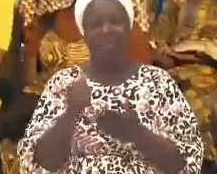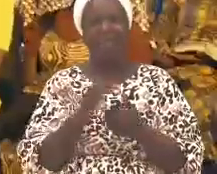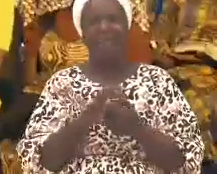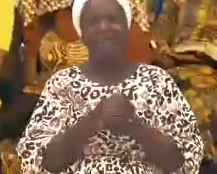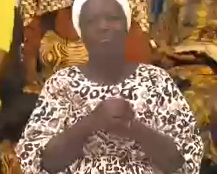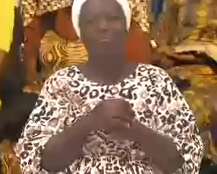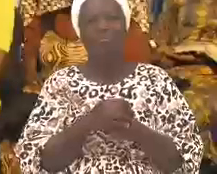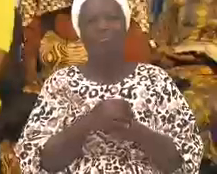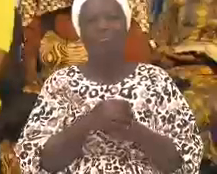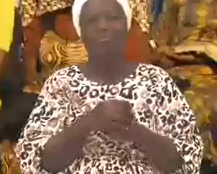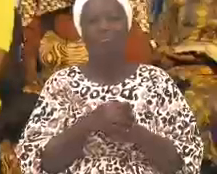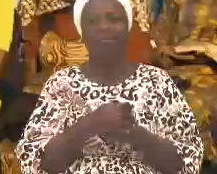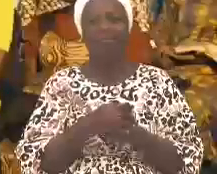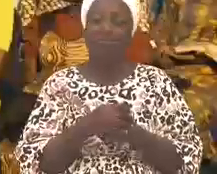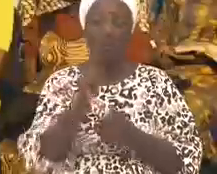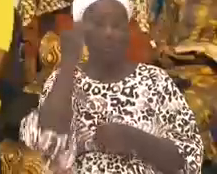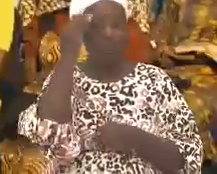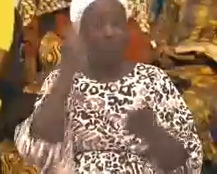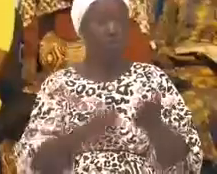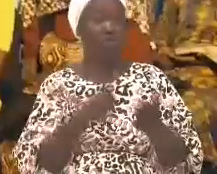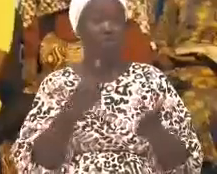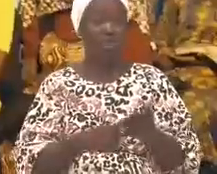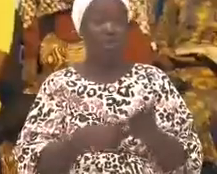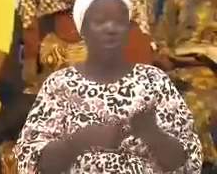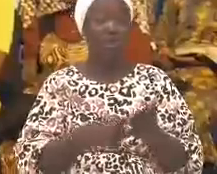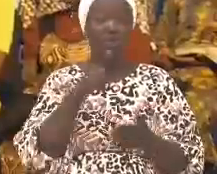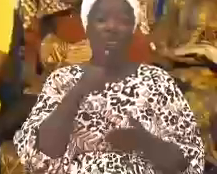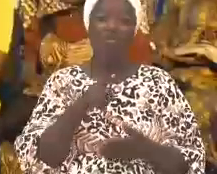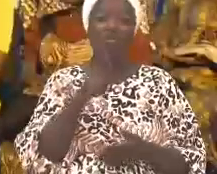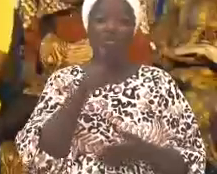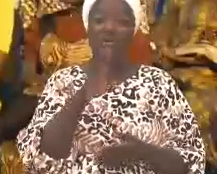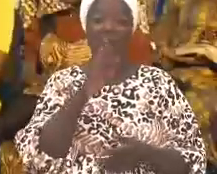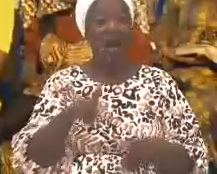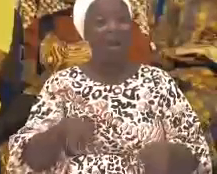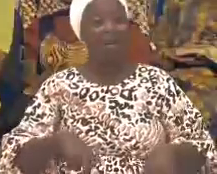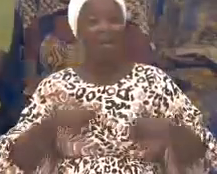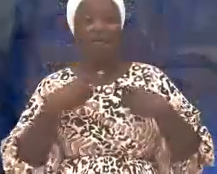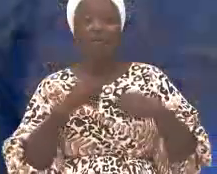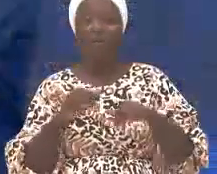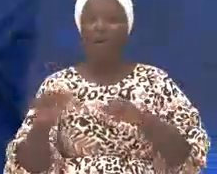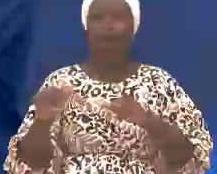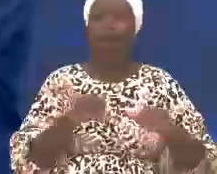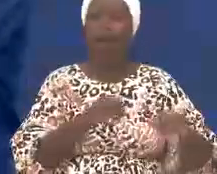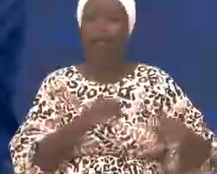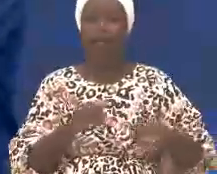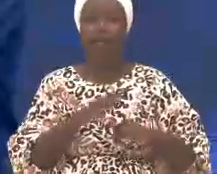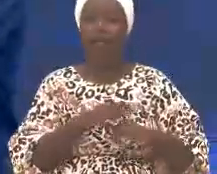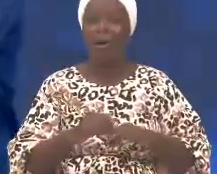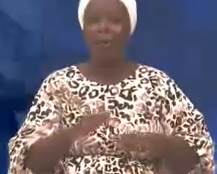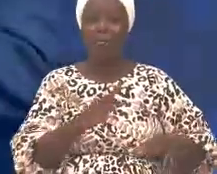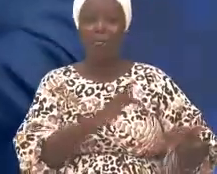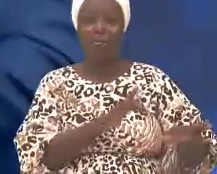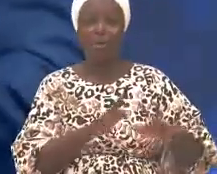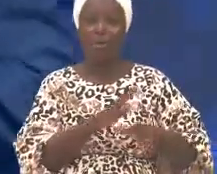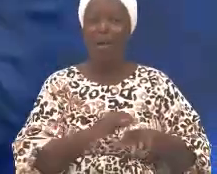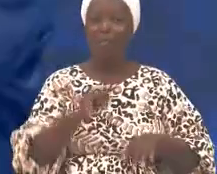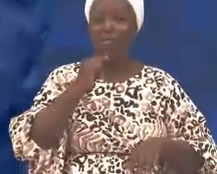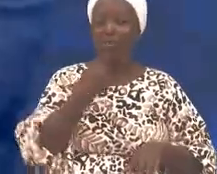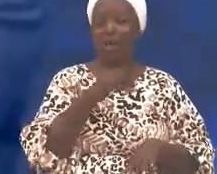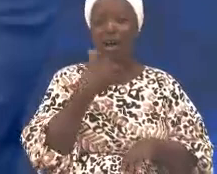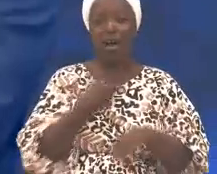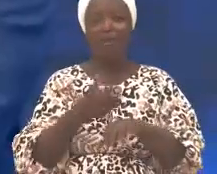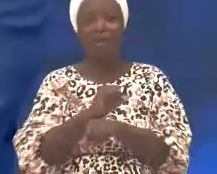You know, sometimes you are alive, you are active, you are passionate, you are zealous, and your heart is